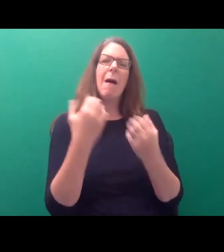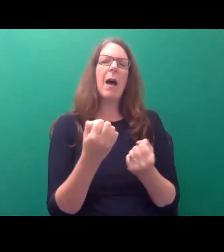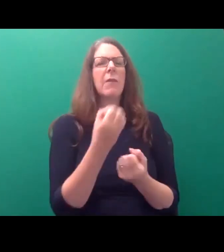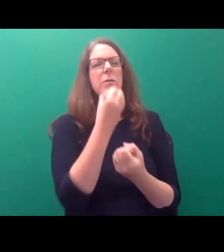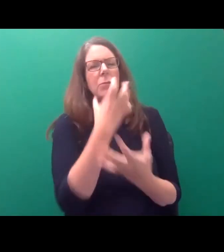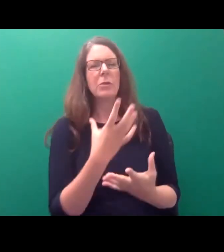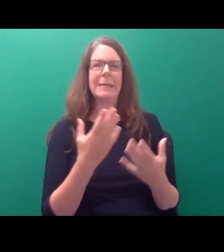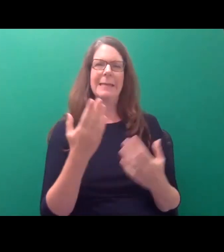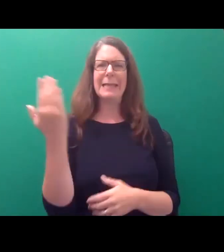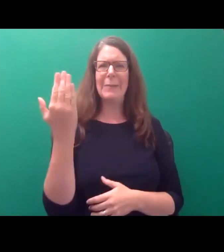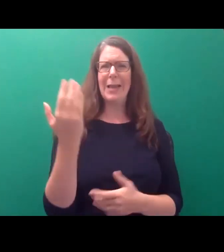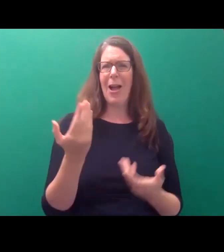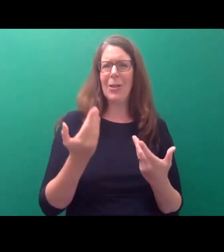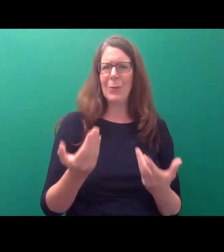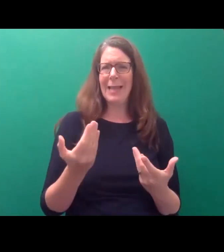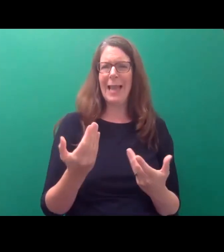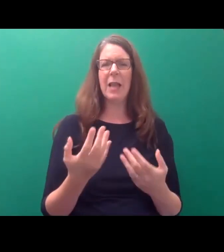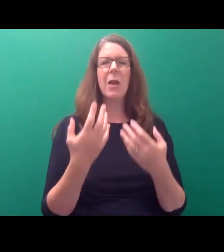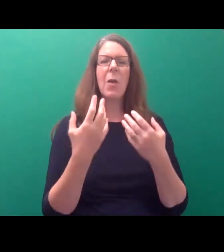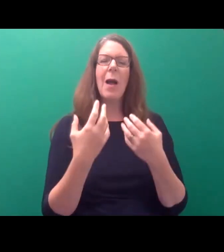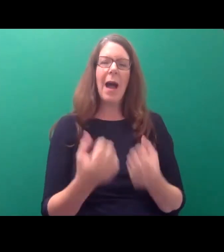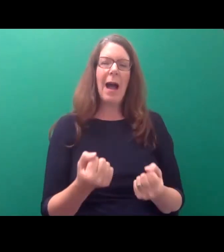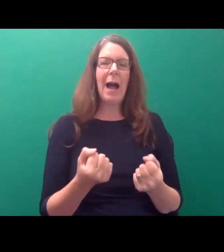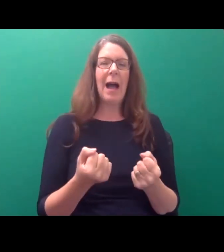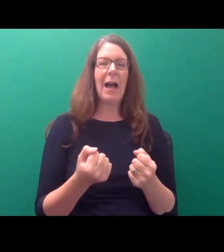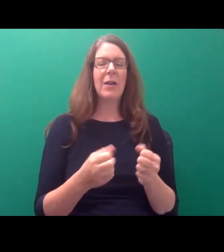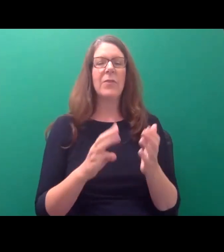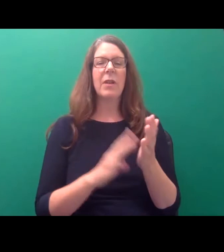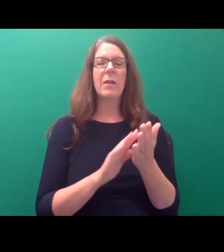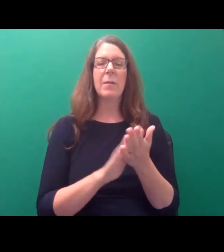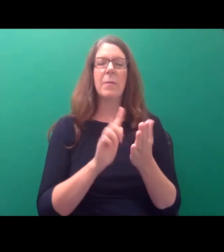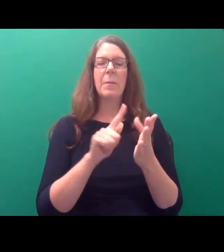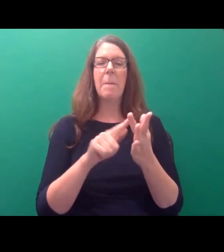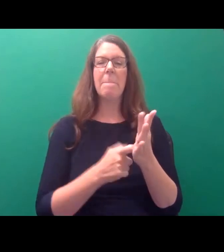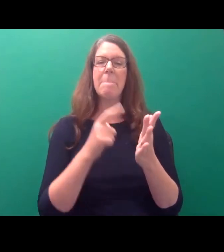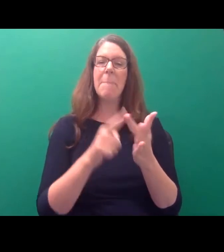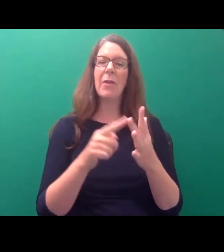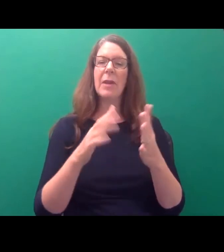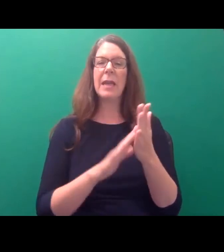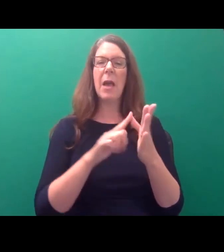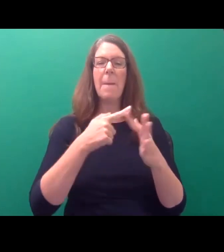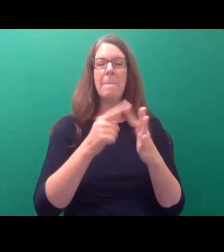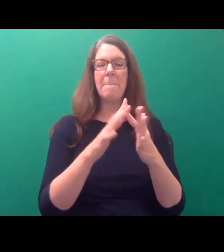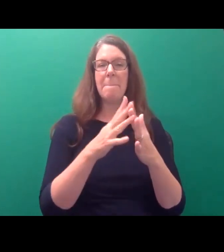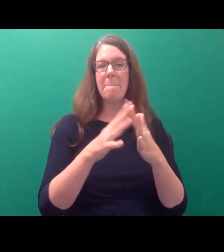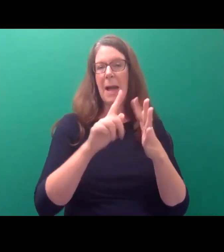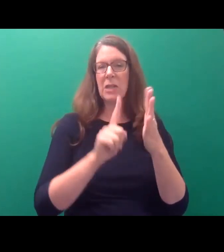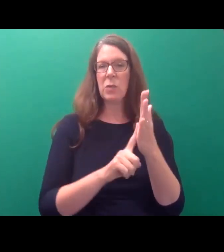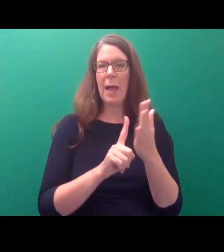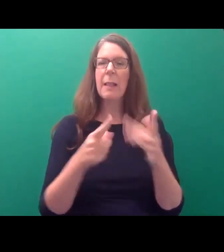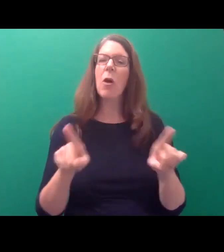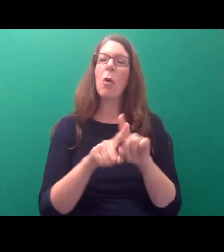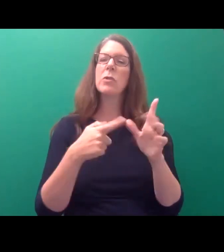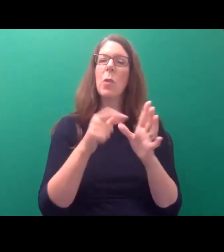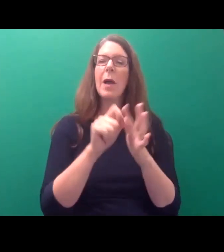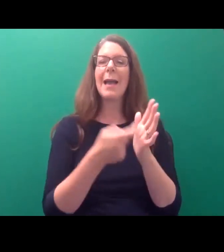here. I'm going to pass over to them in a moment, but just in case you're wondering how to work with the closed